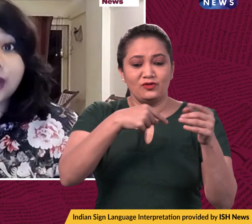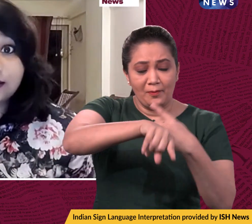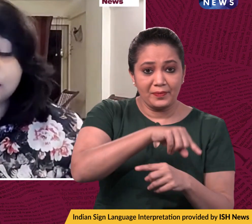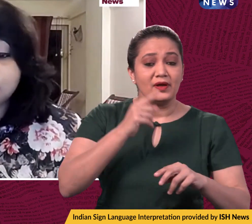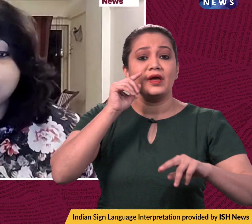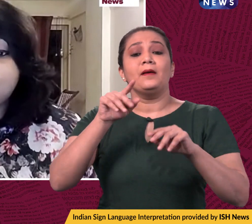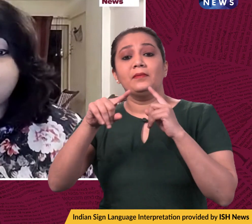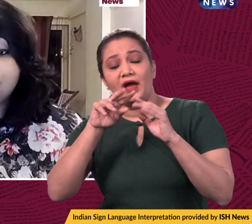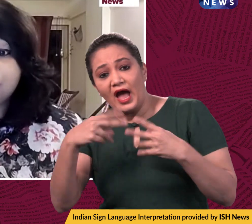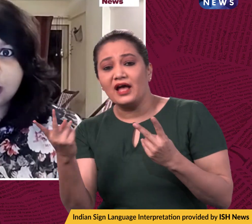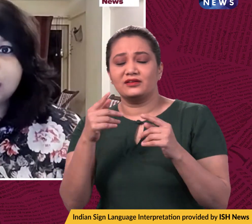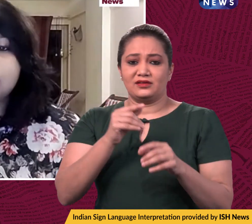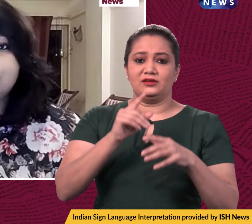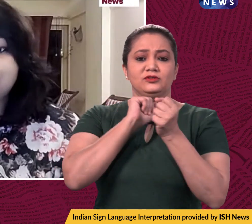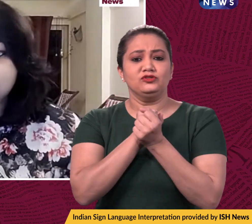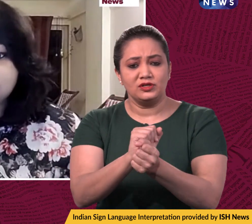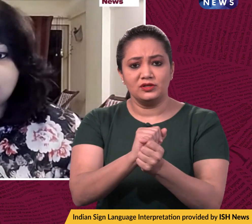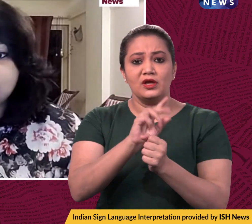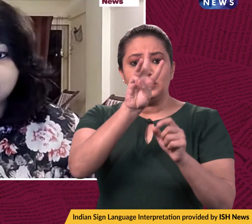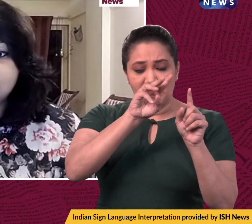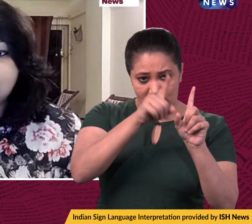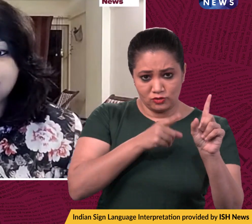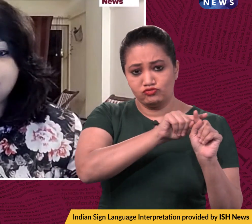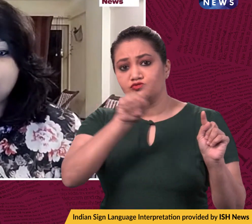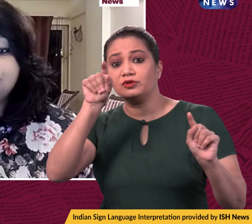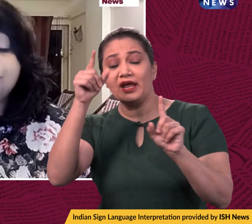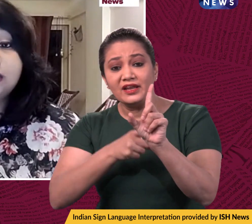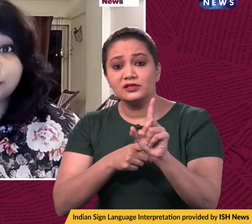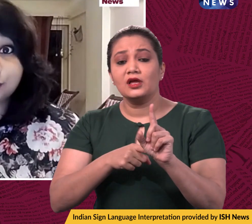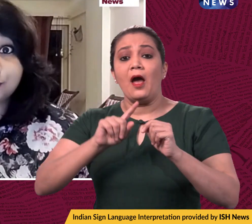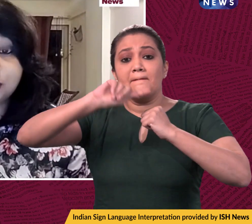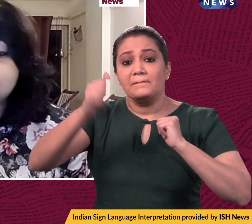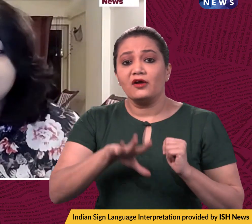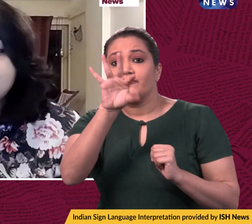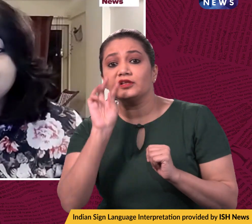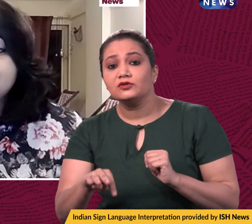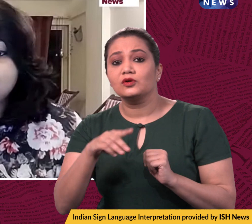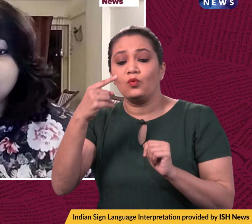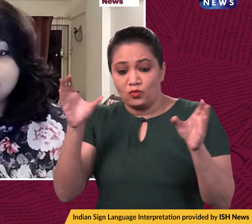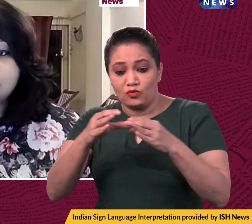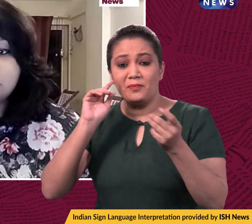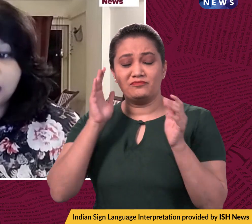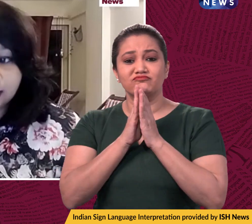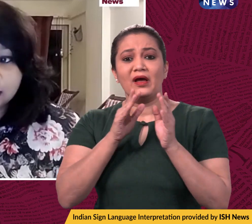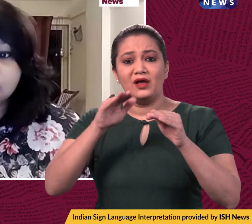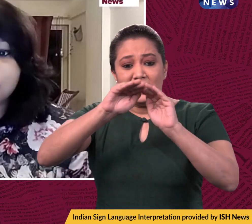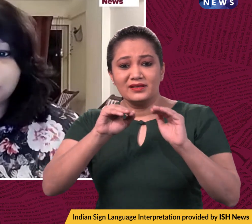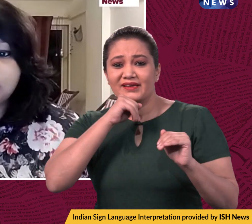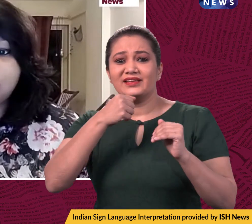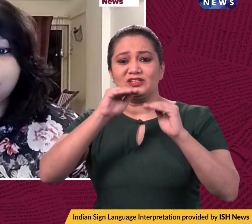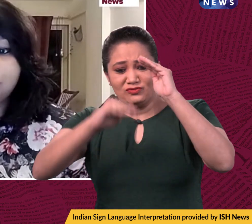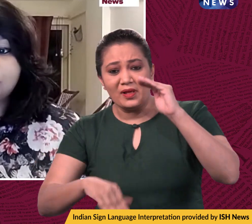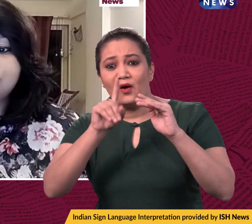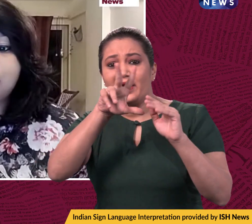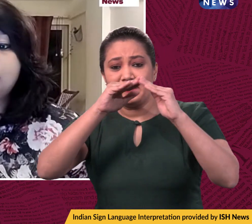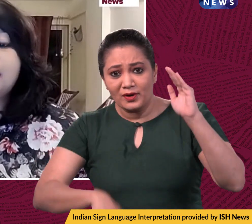and a jail term of 3 to 10 years and a fine of 50,000 rupees for those converting minors,